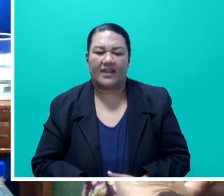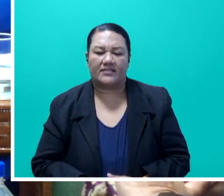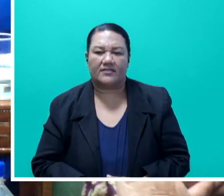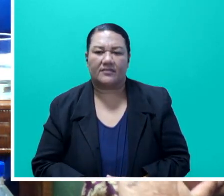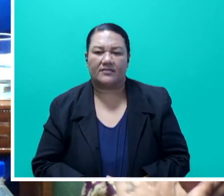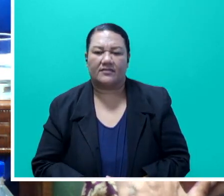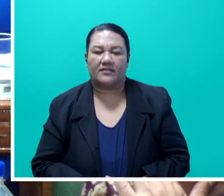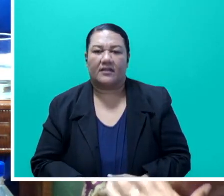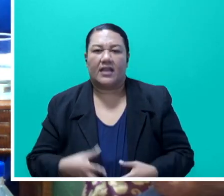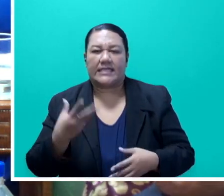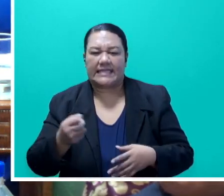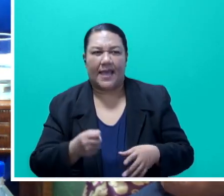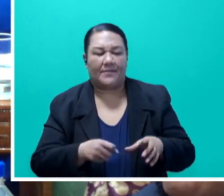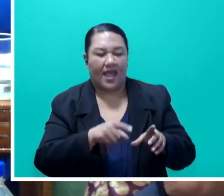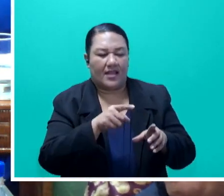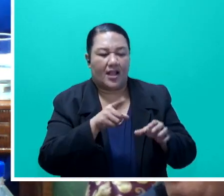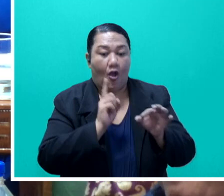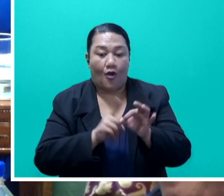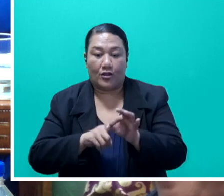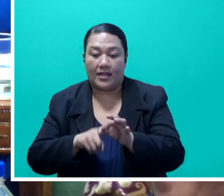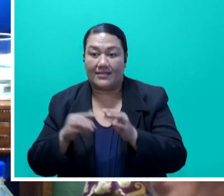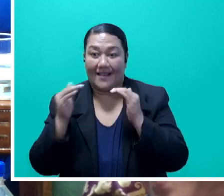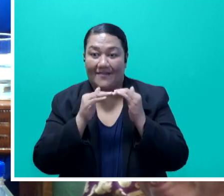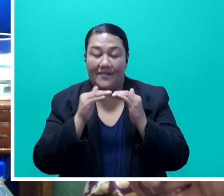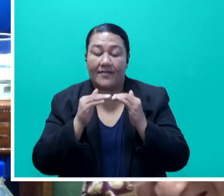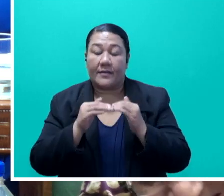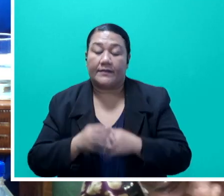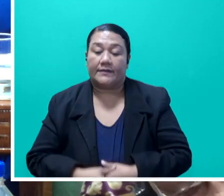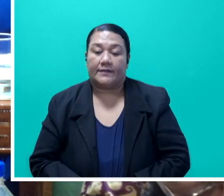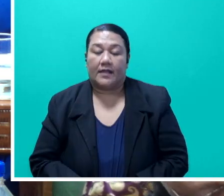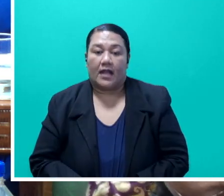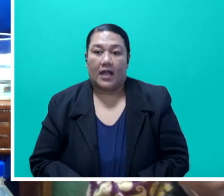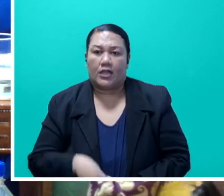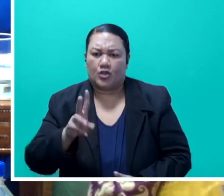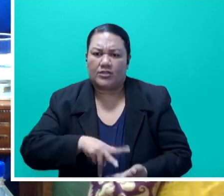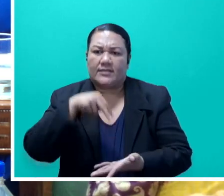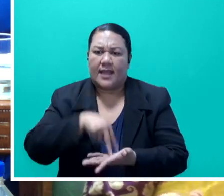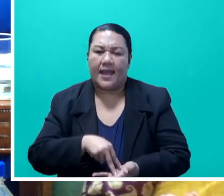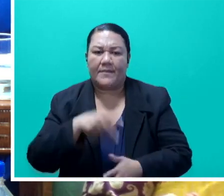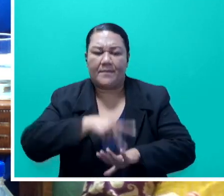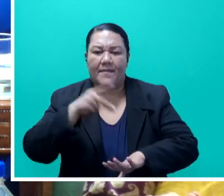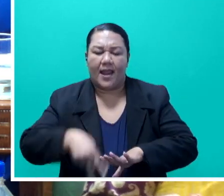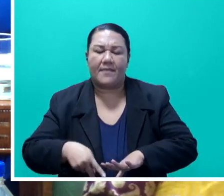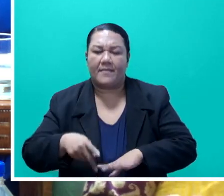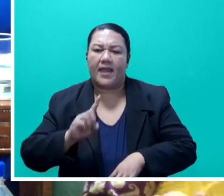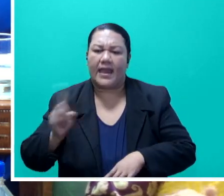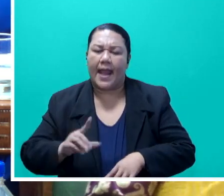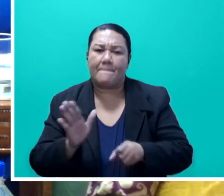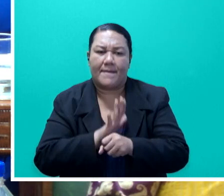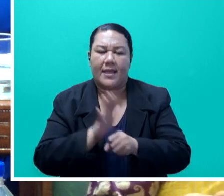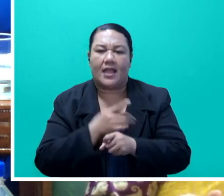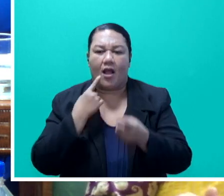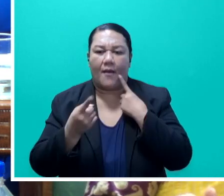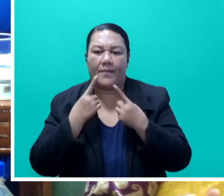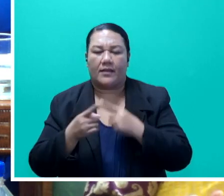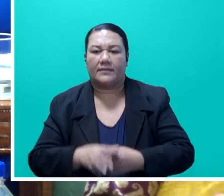bother to find out if they got 3 quotations or not? But you stand up in Parliament and make these comments, trying to create disquiet.